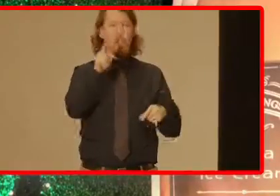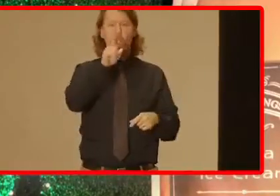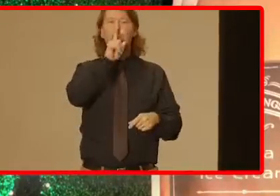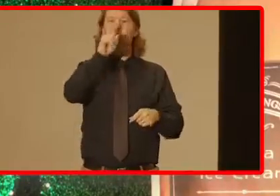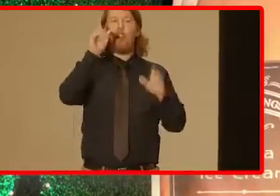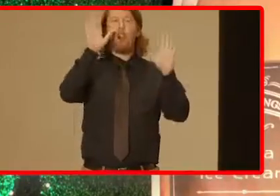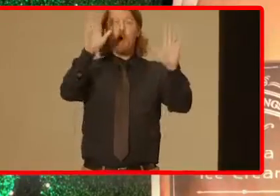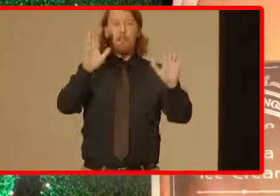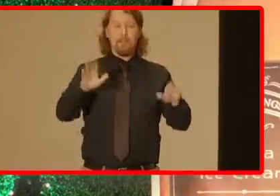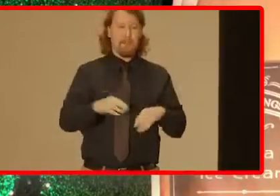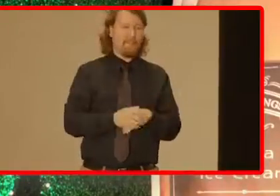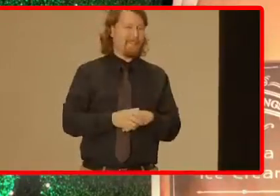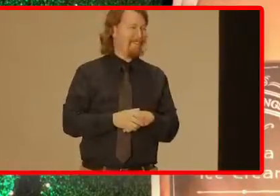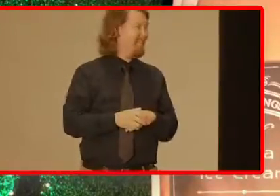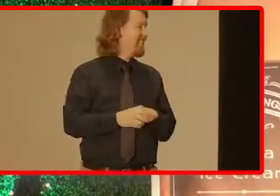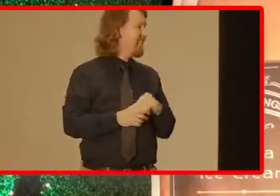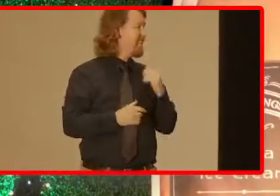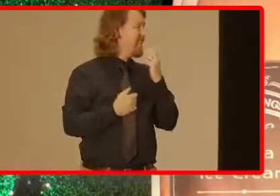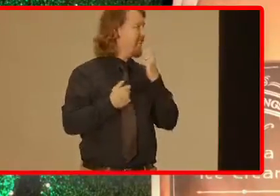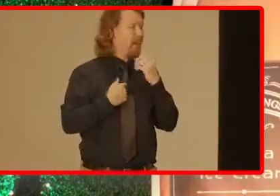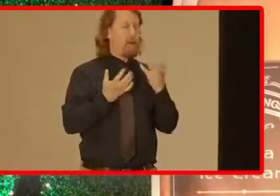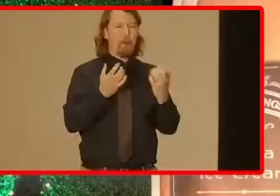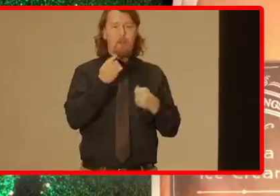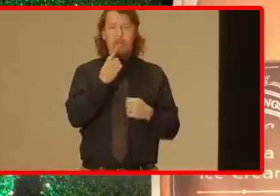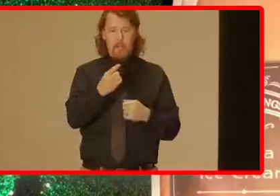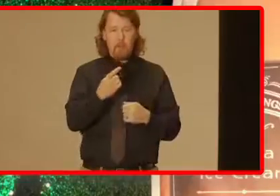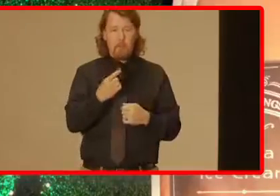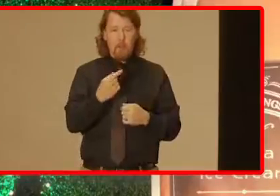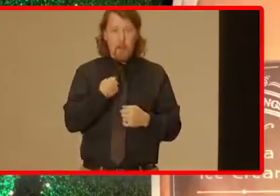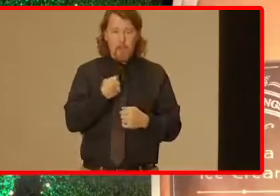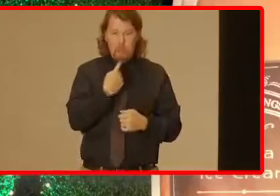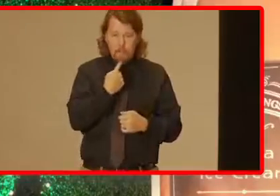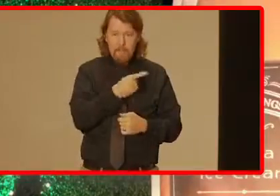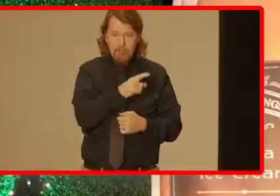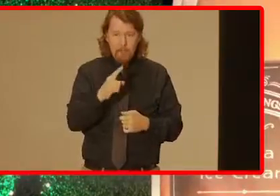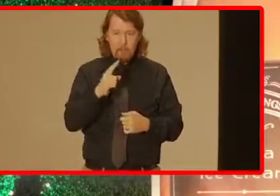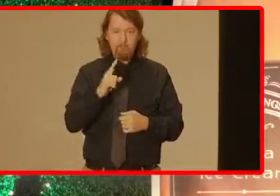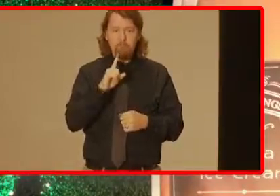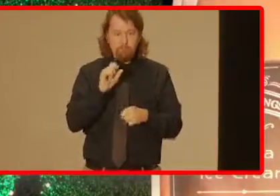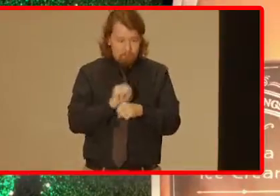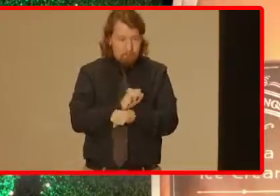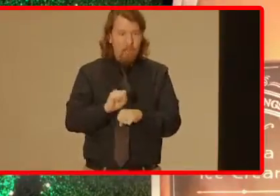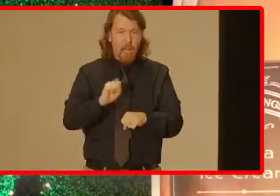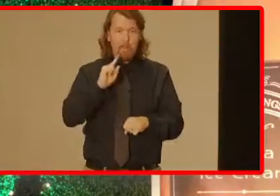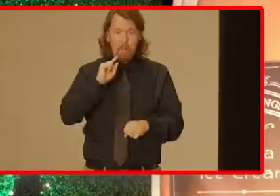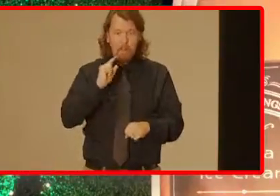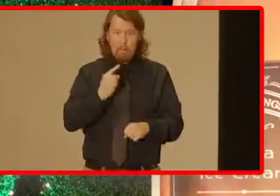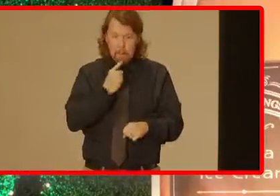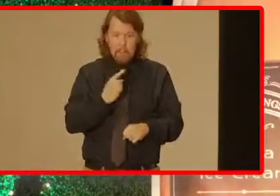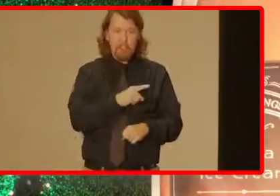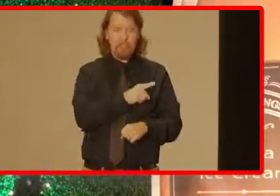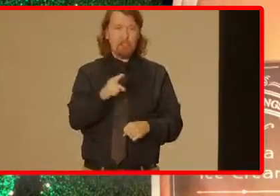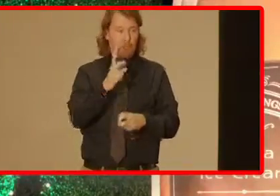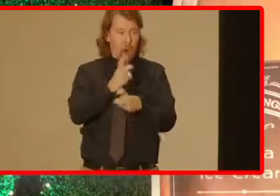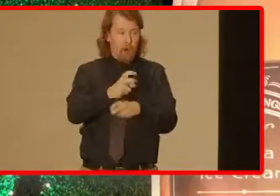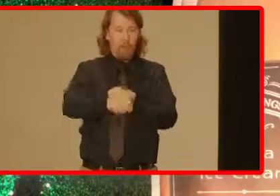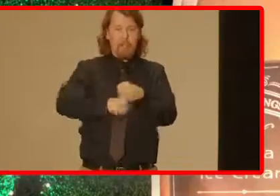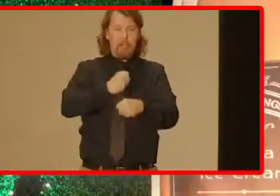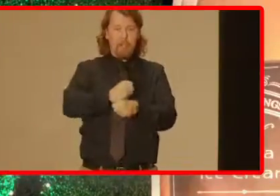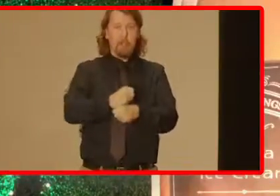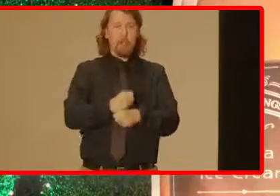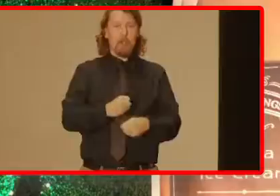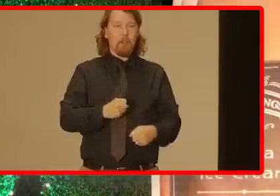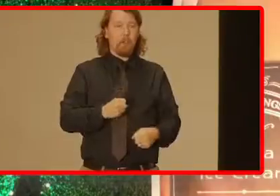Let me start by saying, I missed you. I truly did. It was a hard year for all of us, and I've missed my